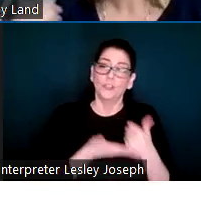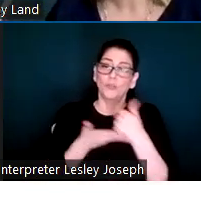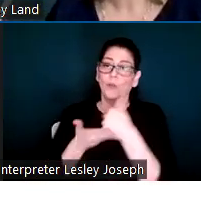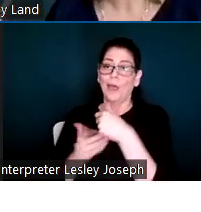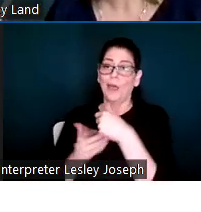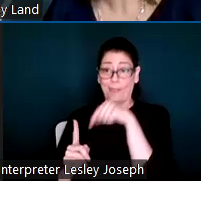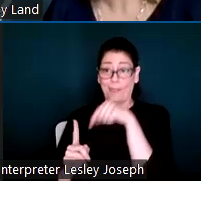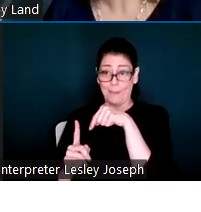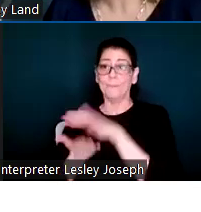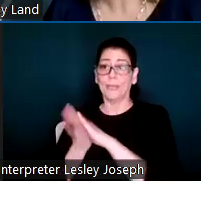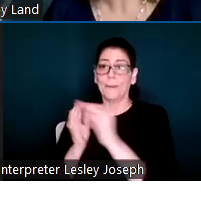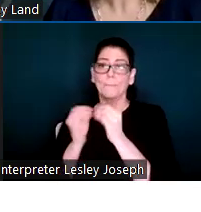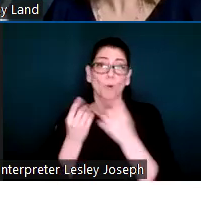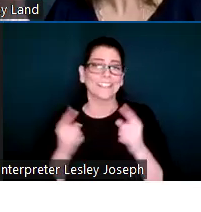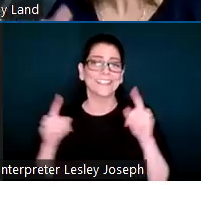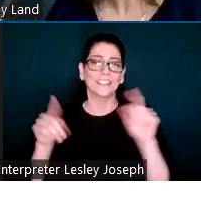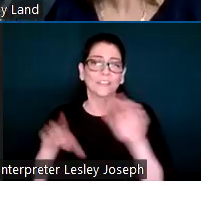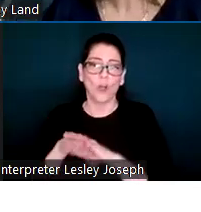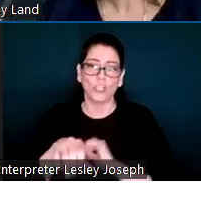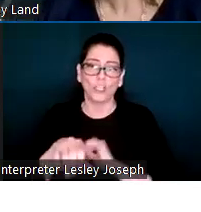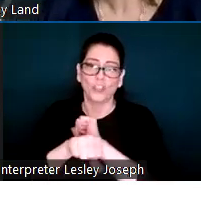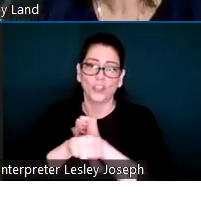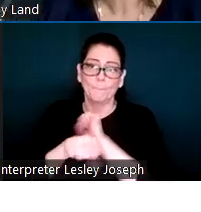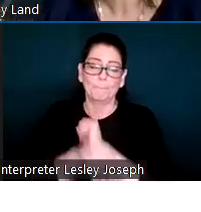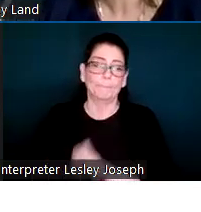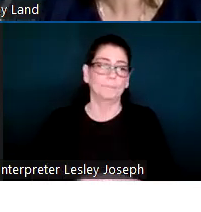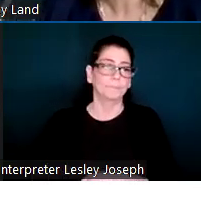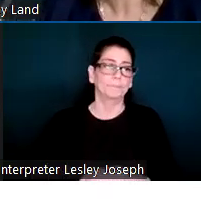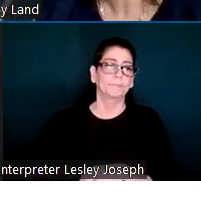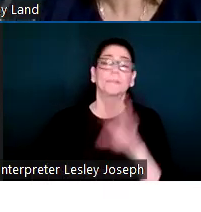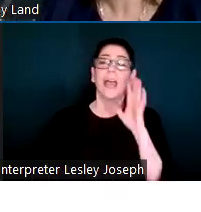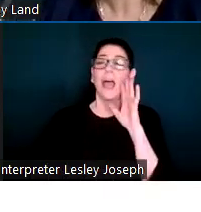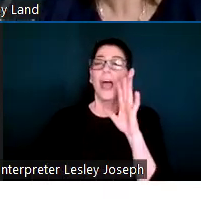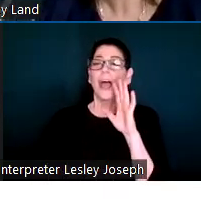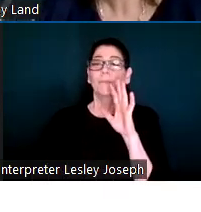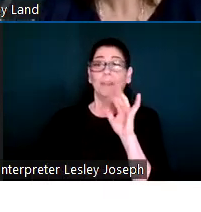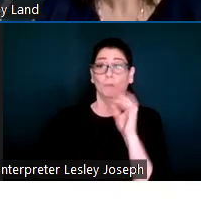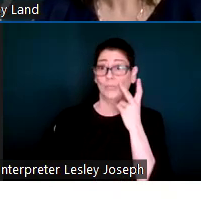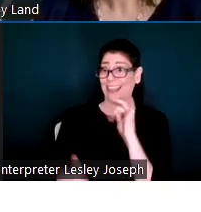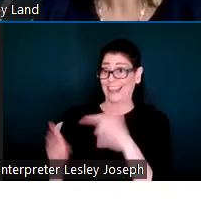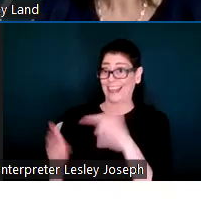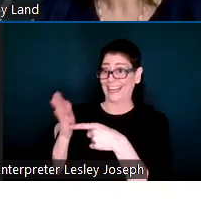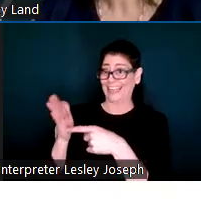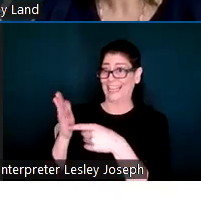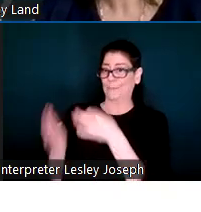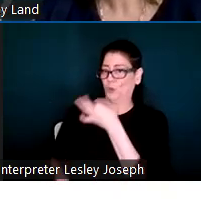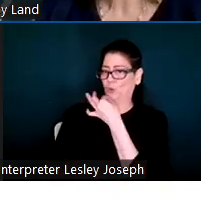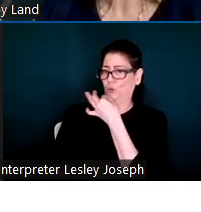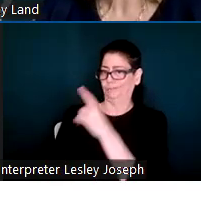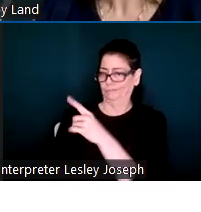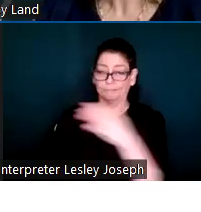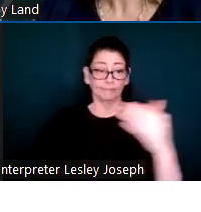be more successful on the job. I'm going to show you an example of that here in just a few slides. We can go to the next